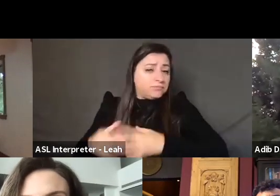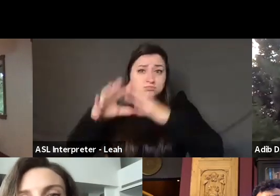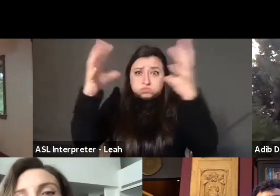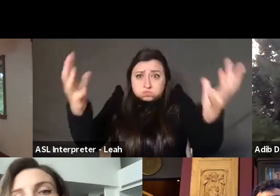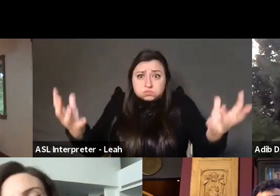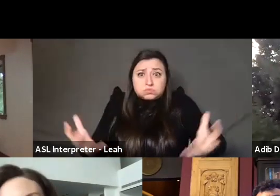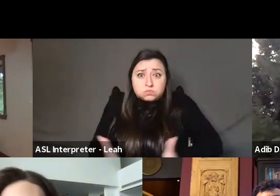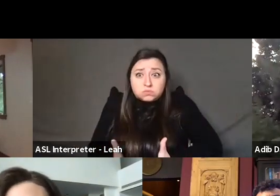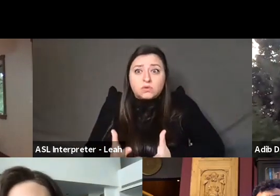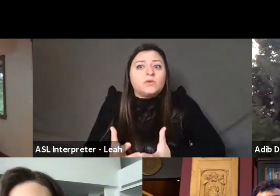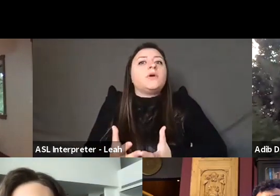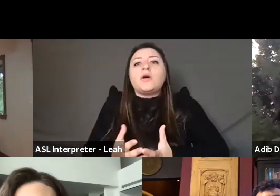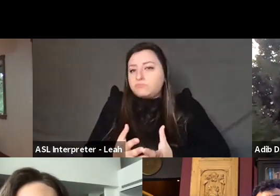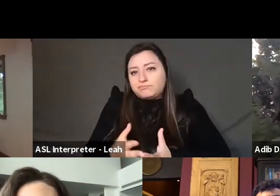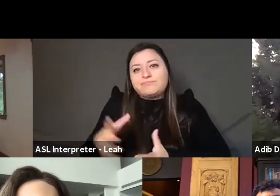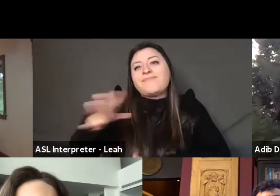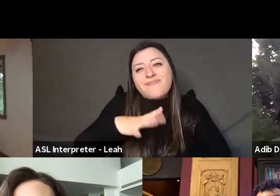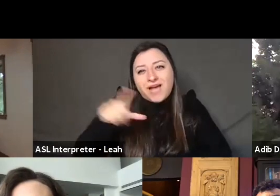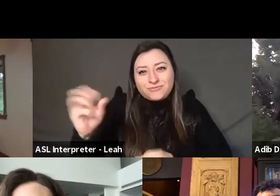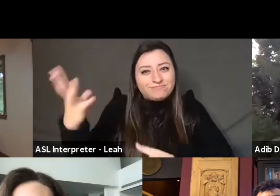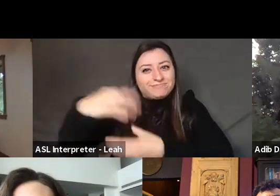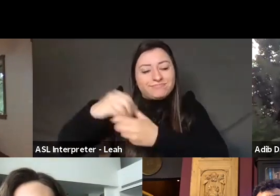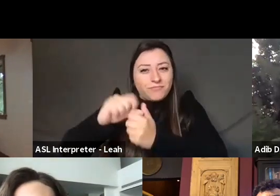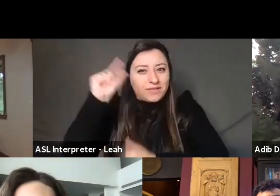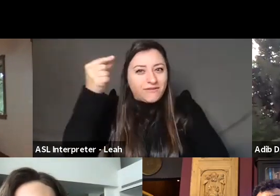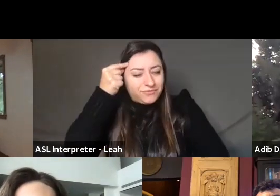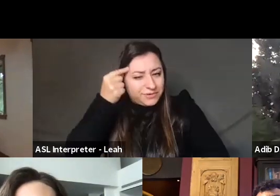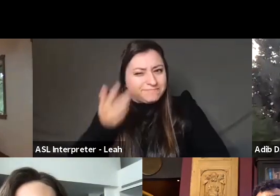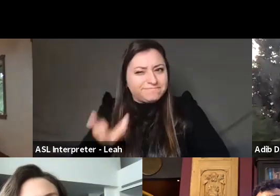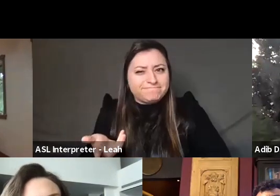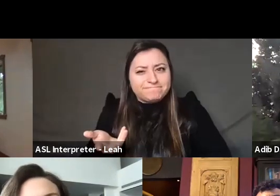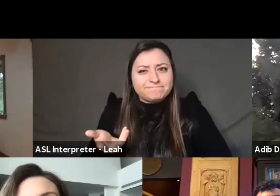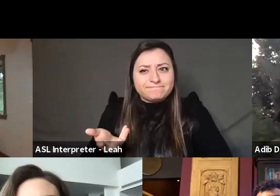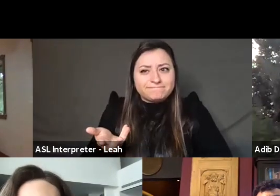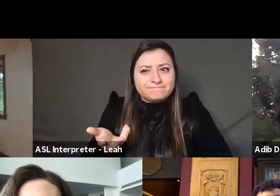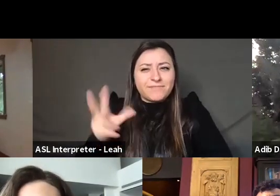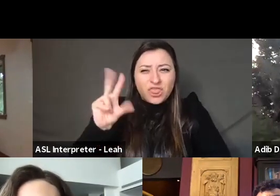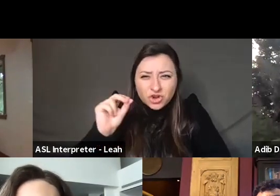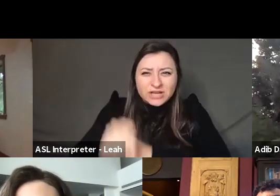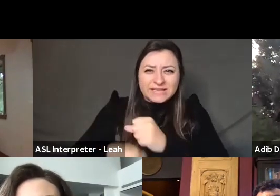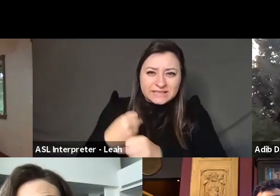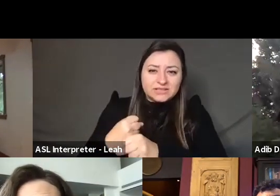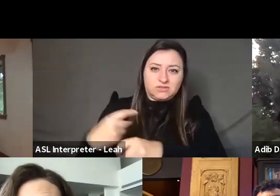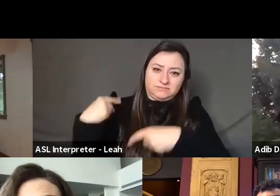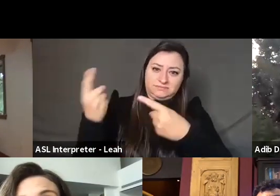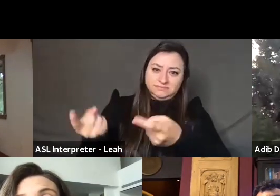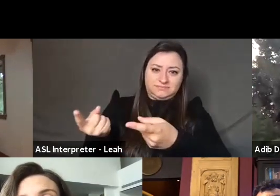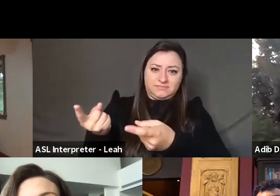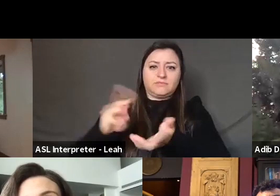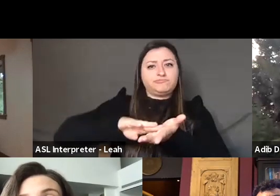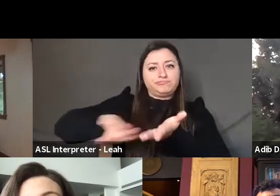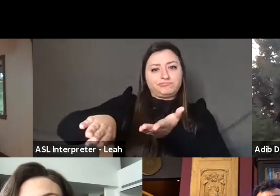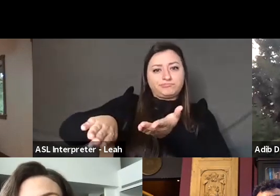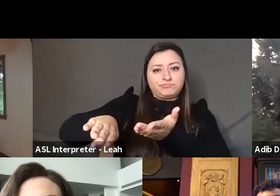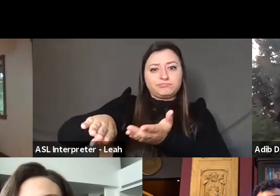nation, you were worthy of a seat in parliament to govern the country. 30 years since we have forgiven those